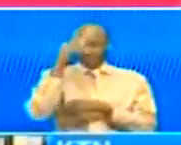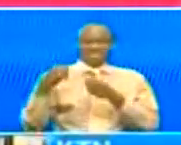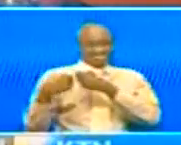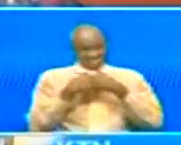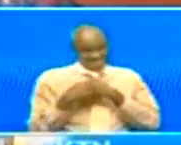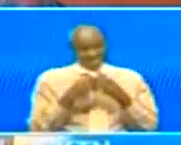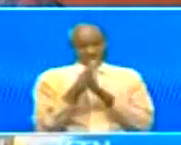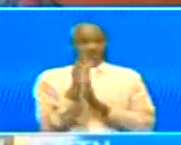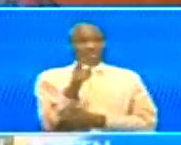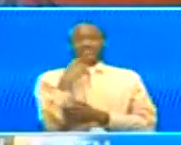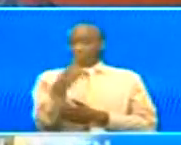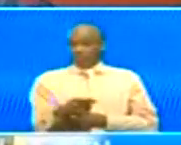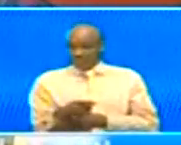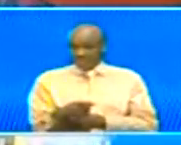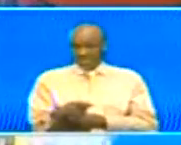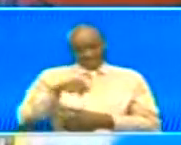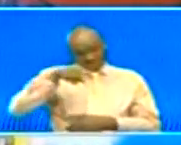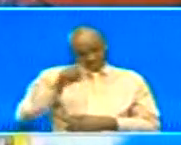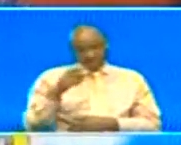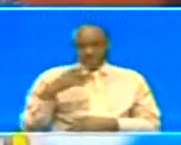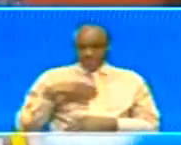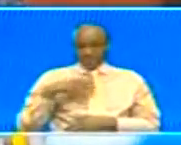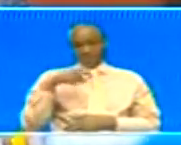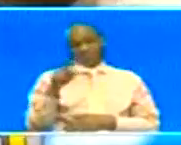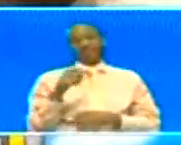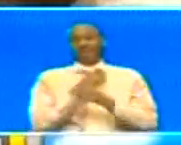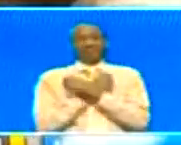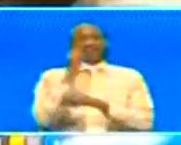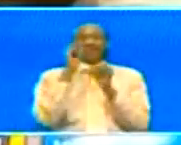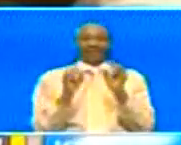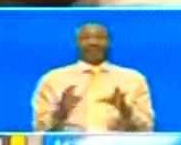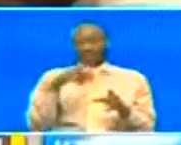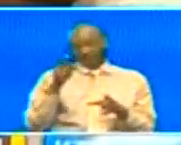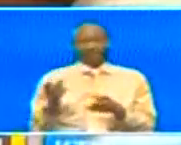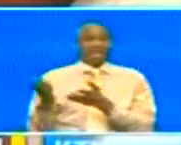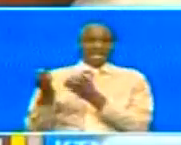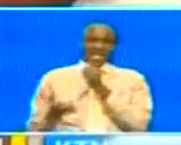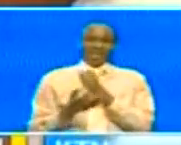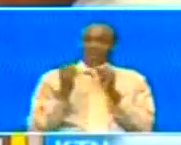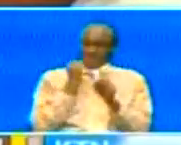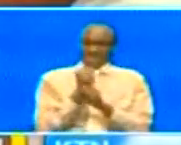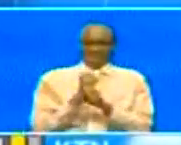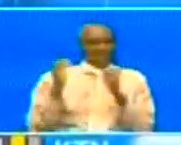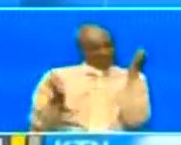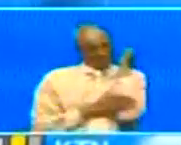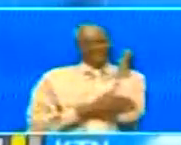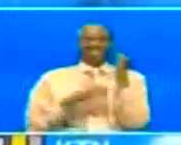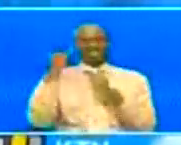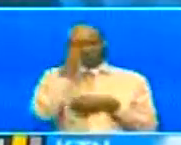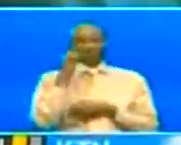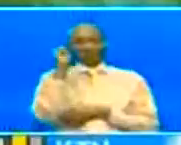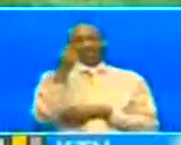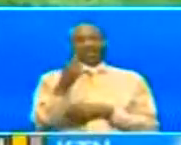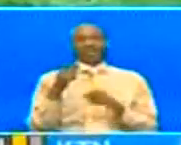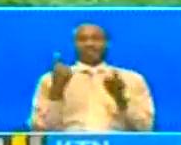the narrative that journalists were being unpatriotic, hence contributing to Kenya's bad image abroad.